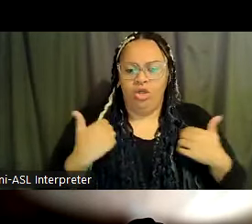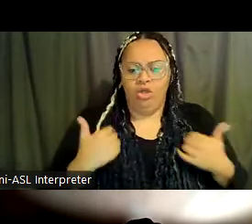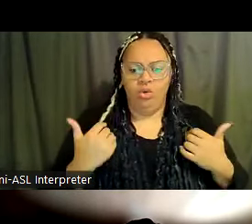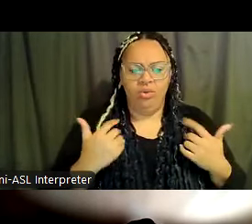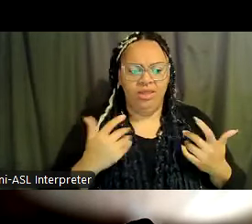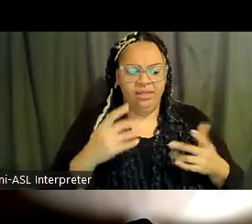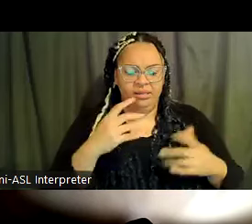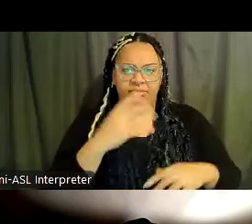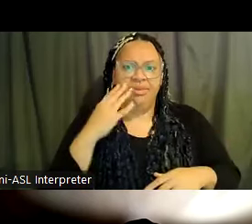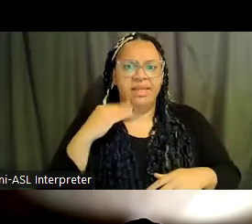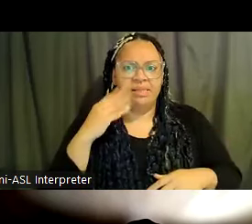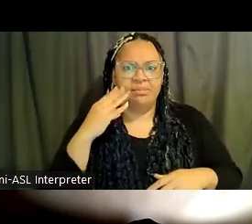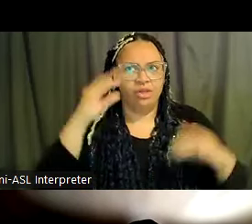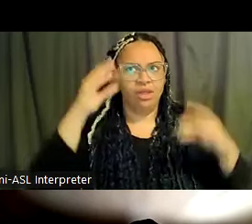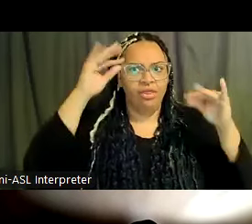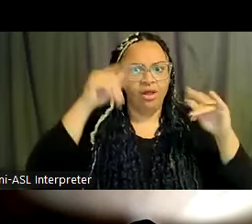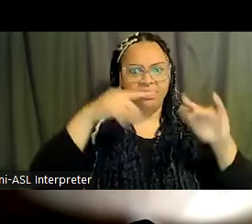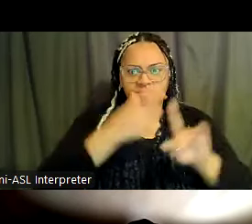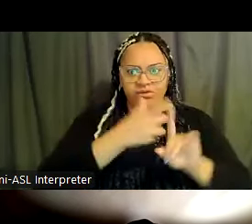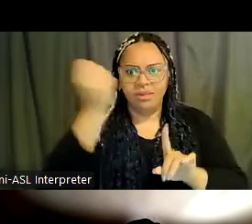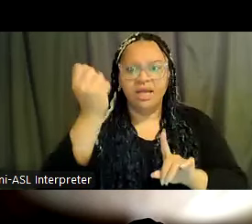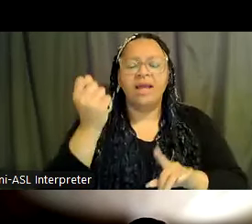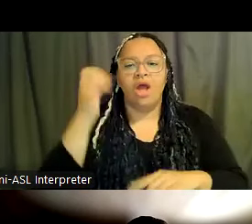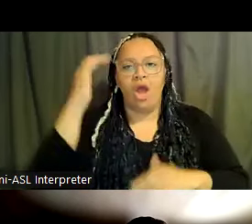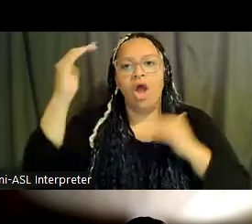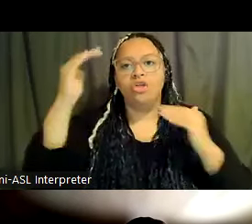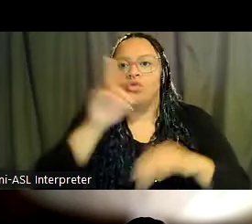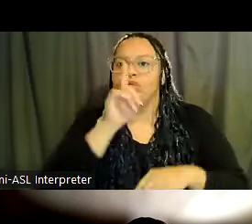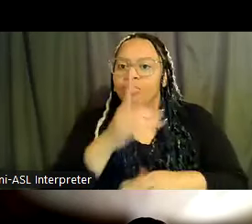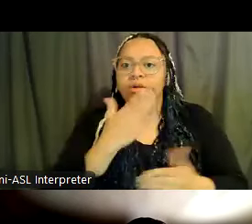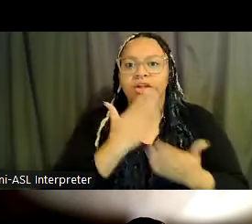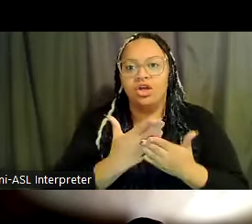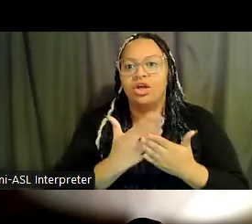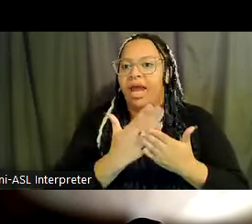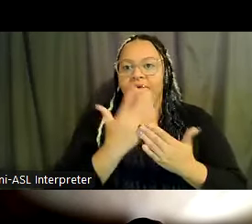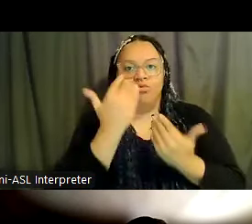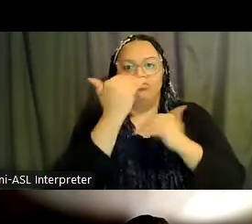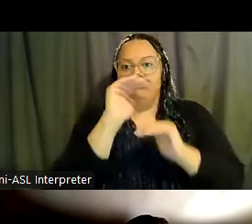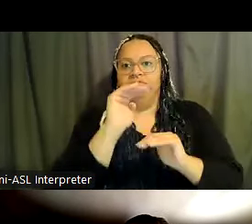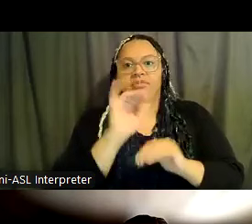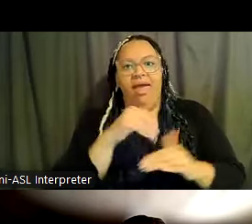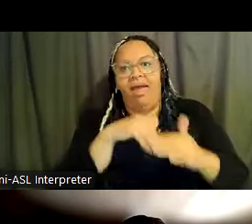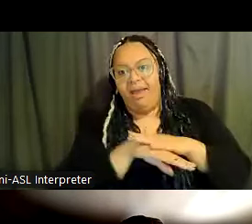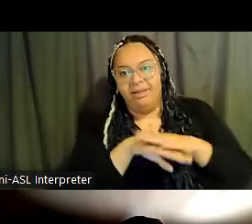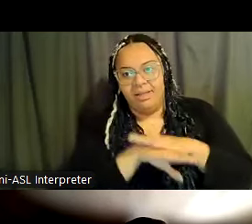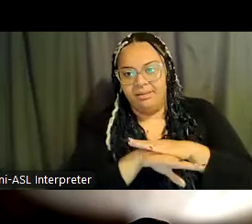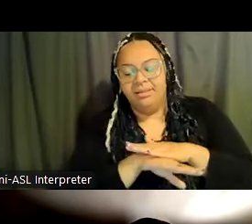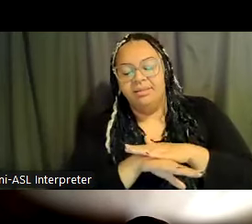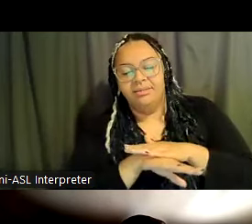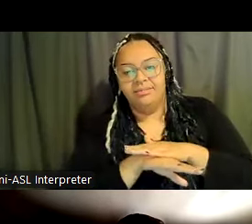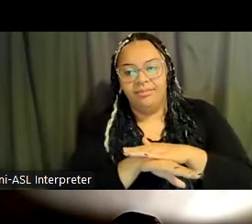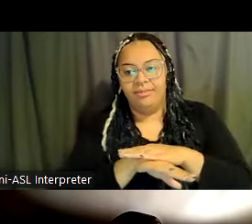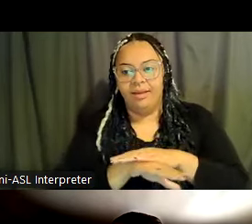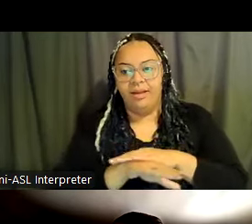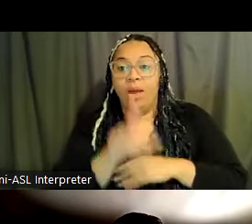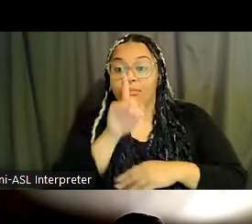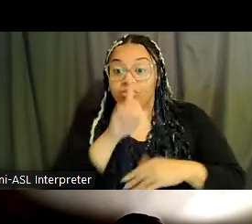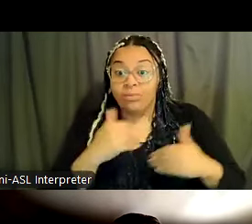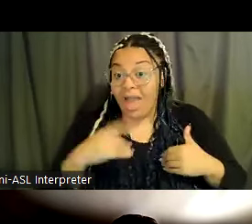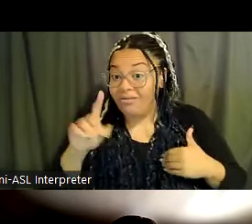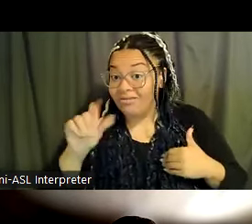that is one kind of situation where adults are really good at restricting access. Um, so I'm sure we have